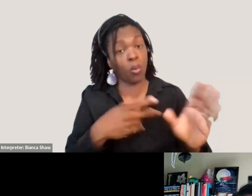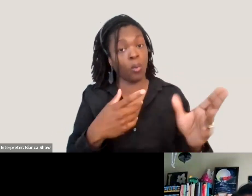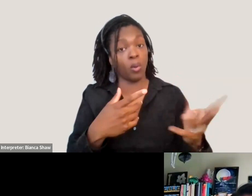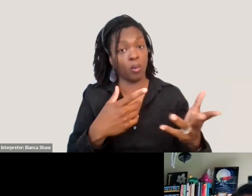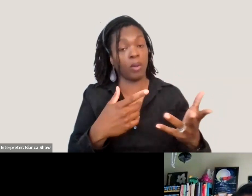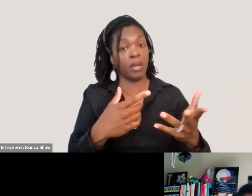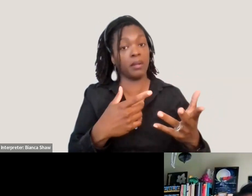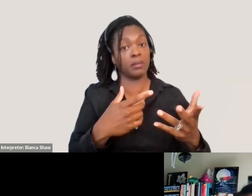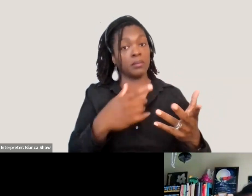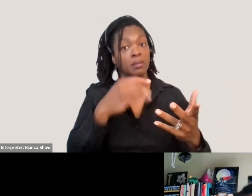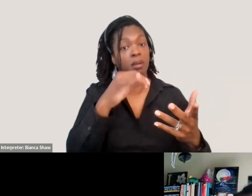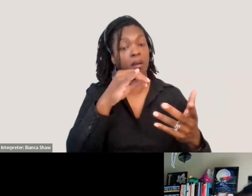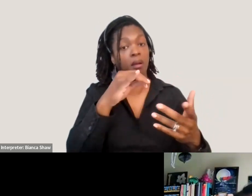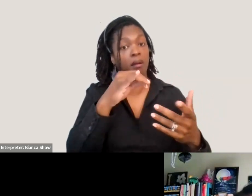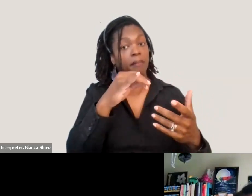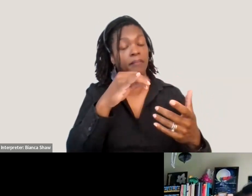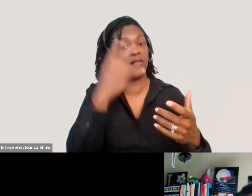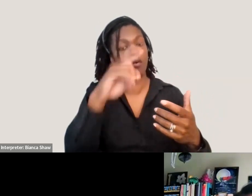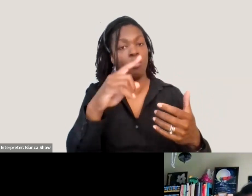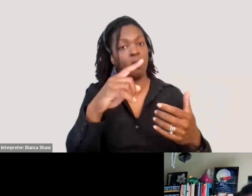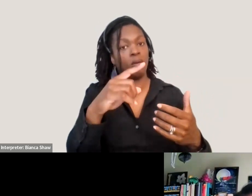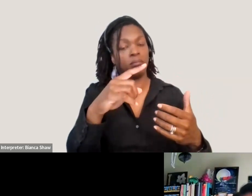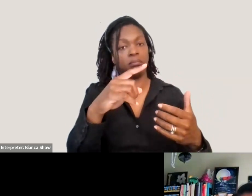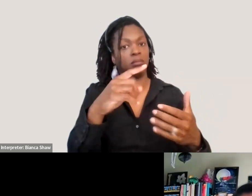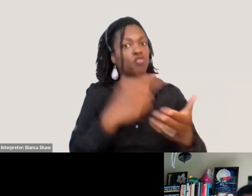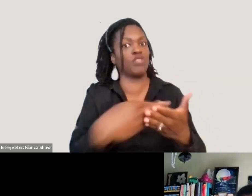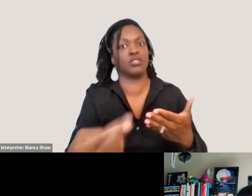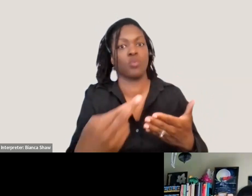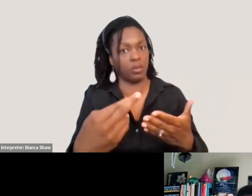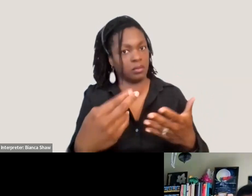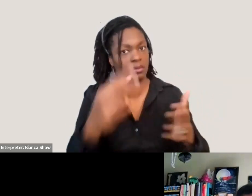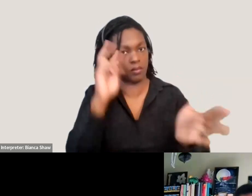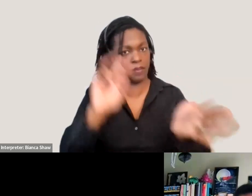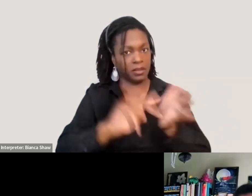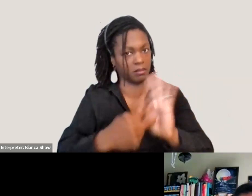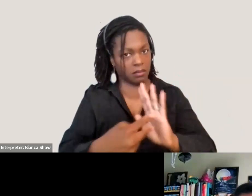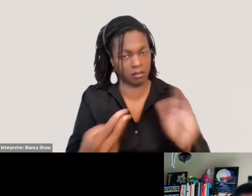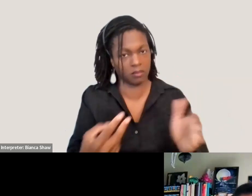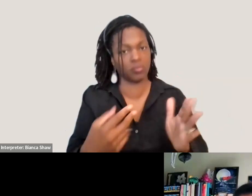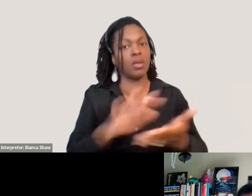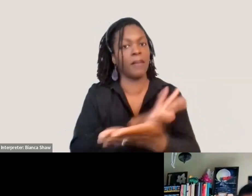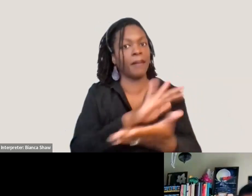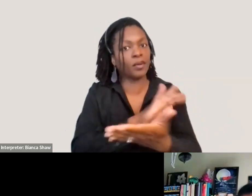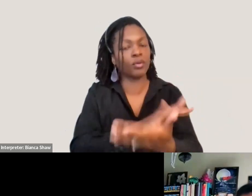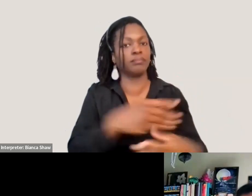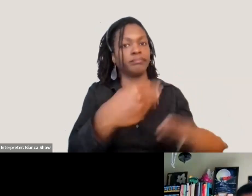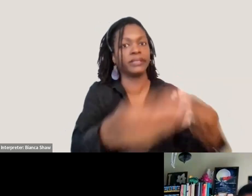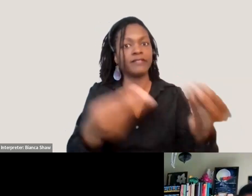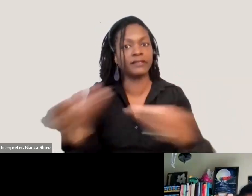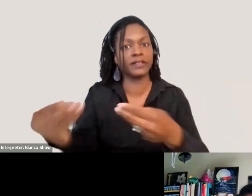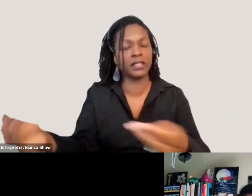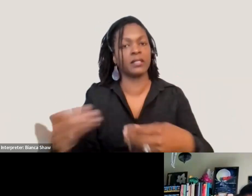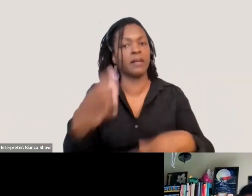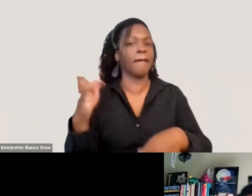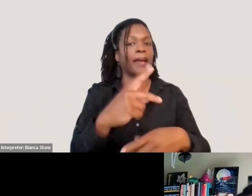for their families. We've provided flyers to go in, like back to school things, or any